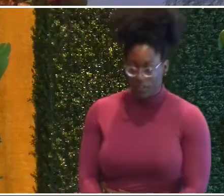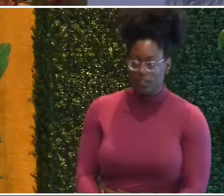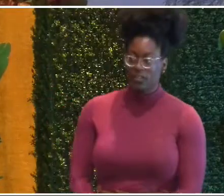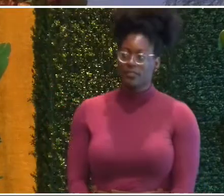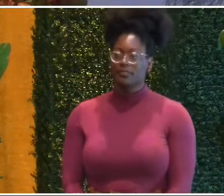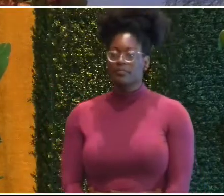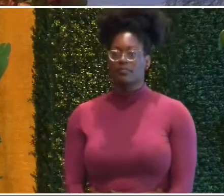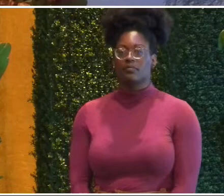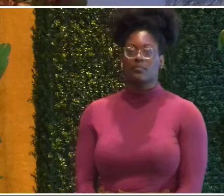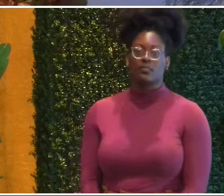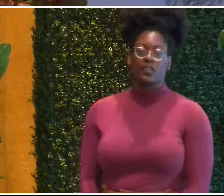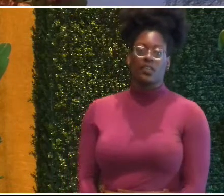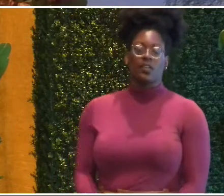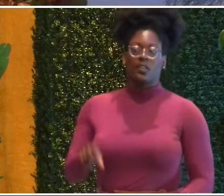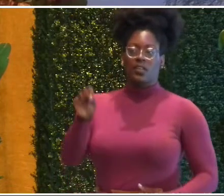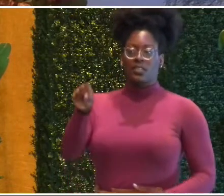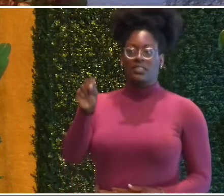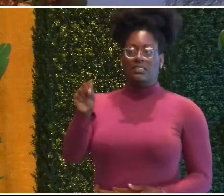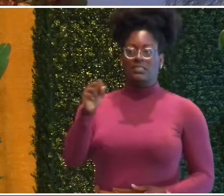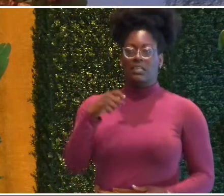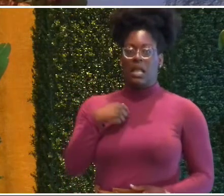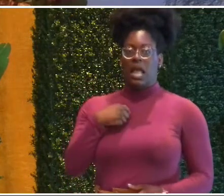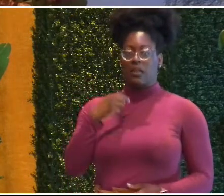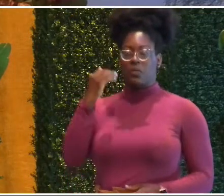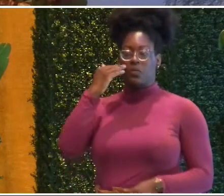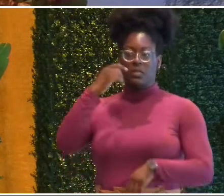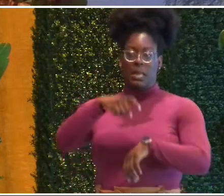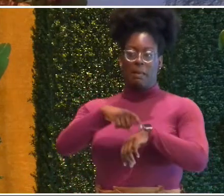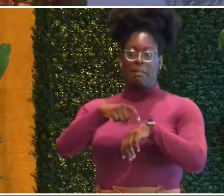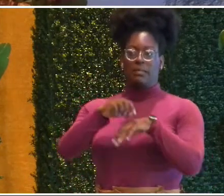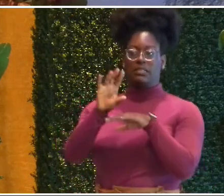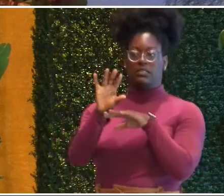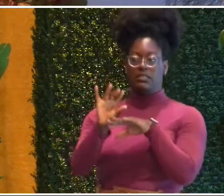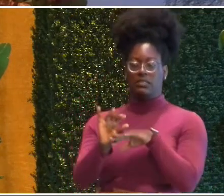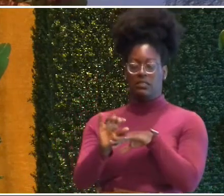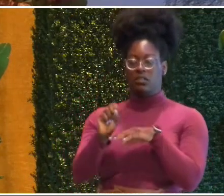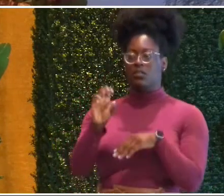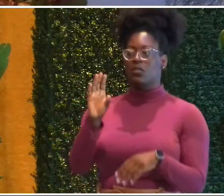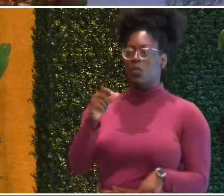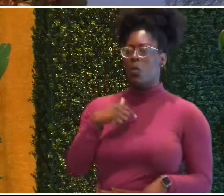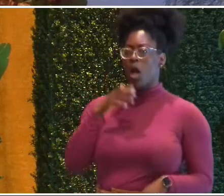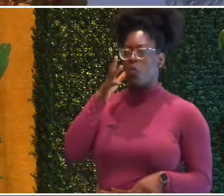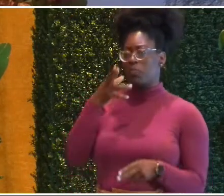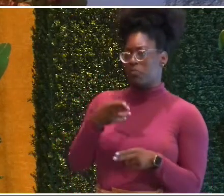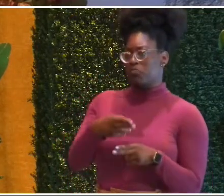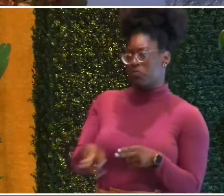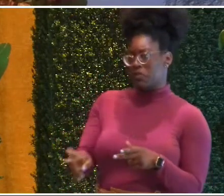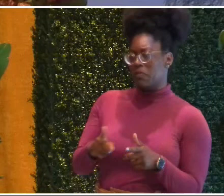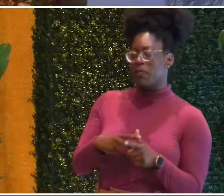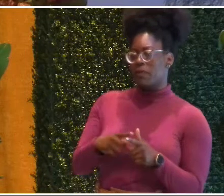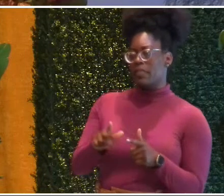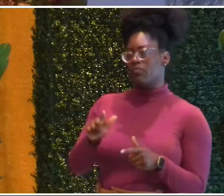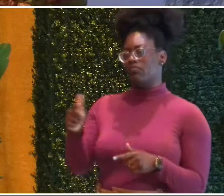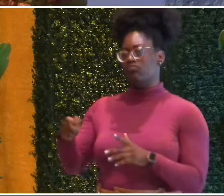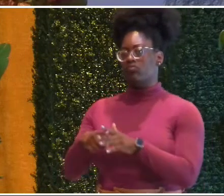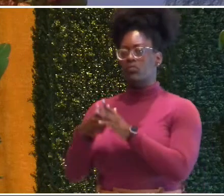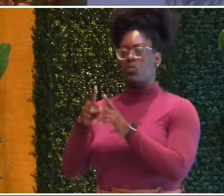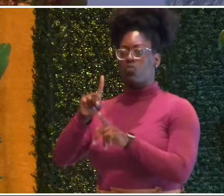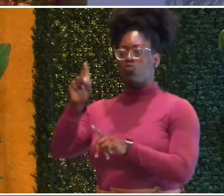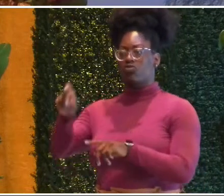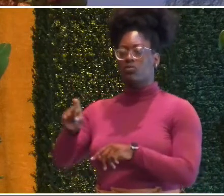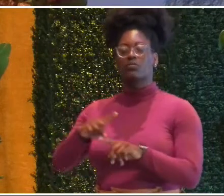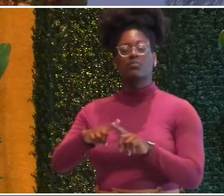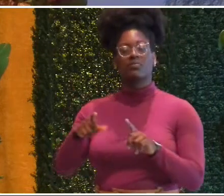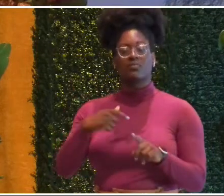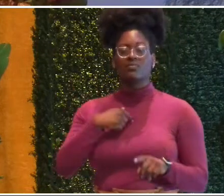Yeah, in the interest, I guess, of time, so that we can get to questions, I'll be brief, and I will echo what Mickey and what Imani already said